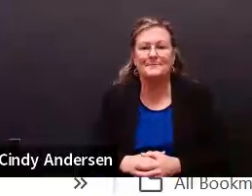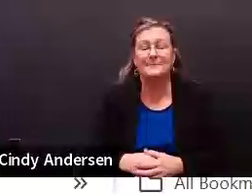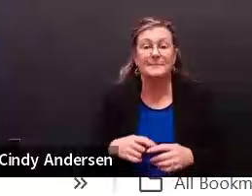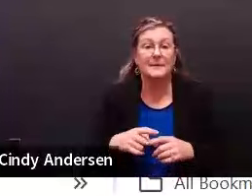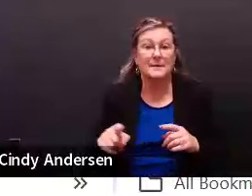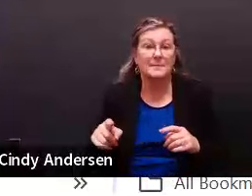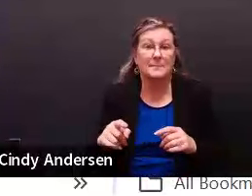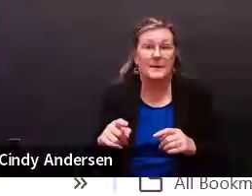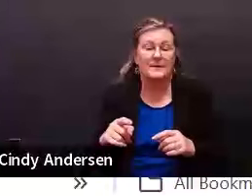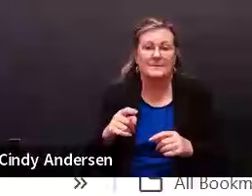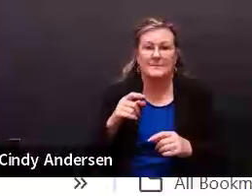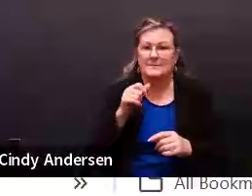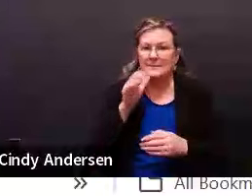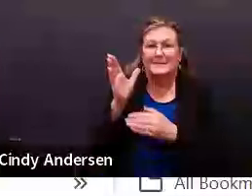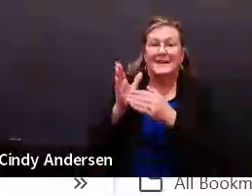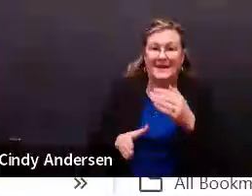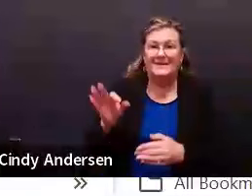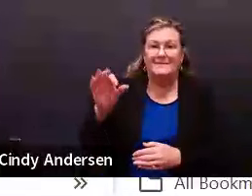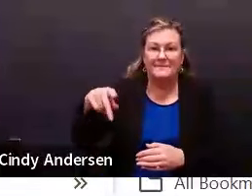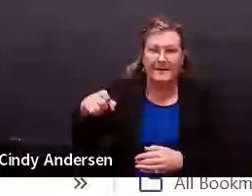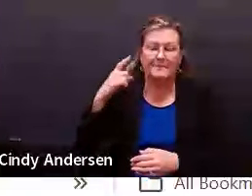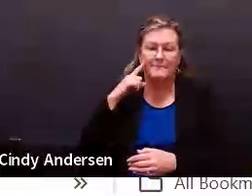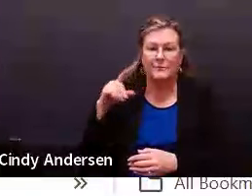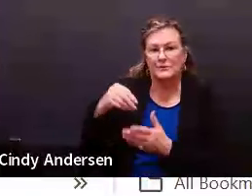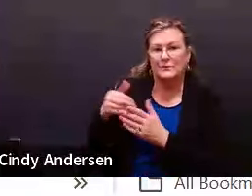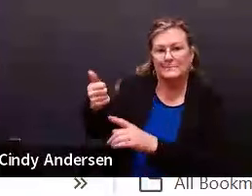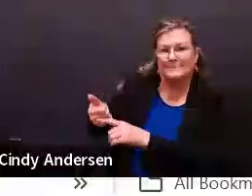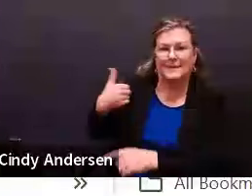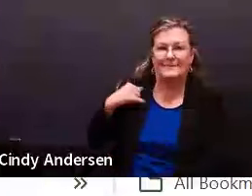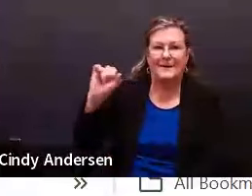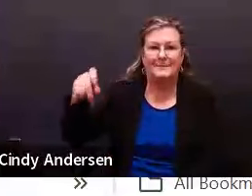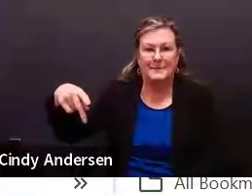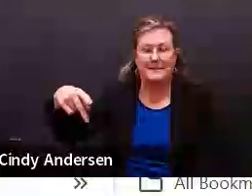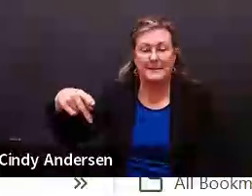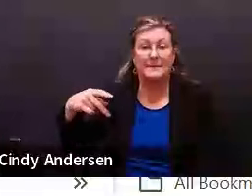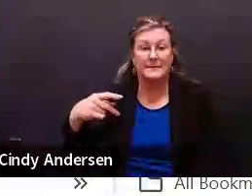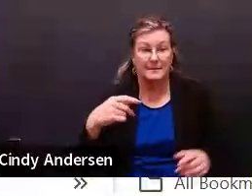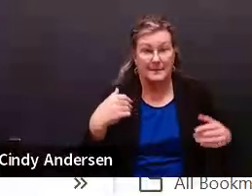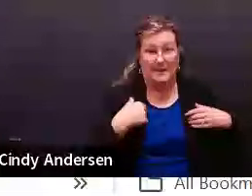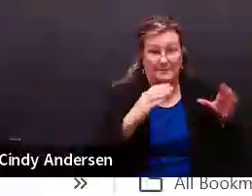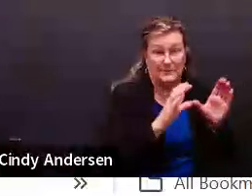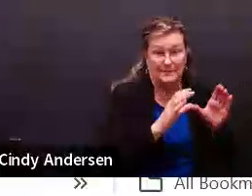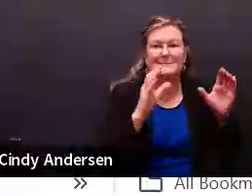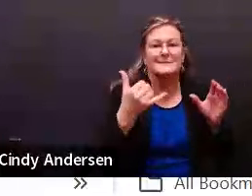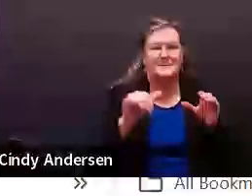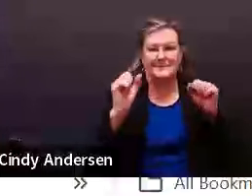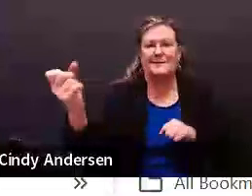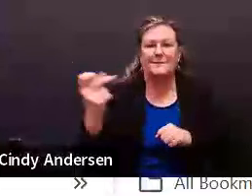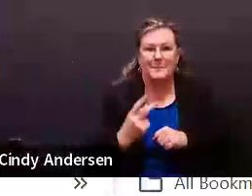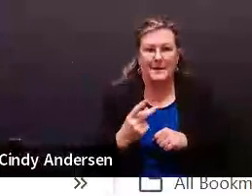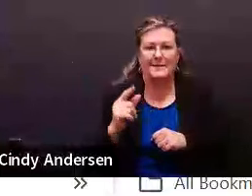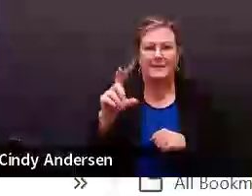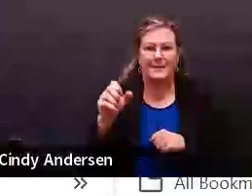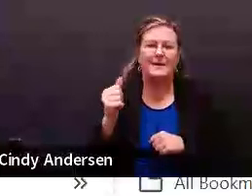not end fate for a student on an IEP. So if they are awarded a certificate, they can come back to the LEA as long as